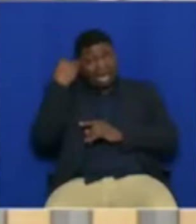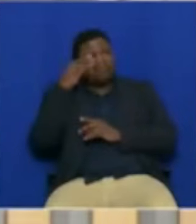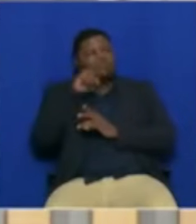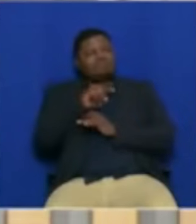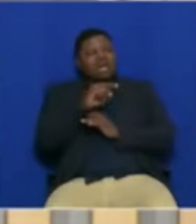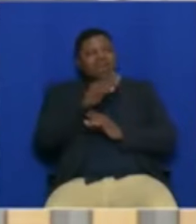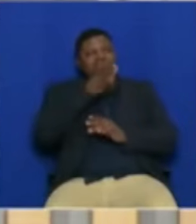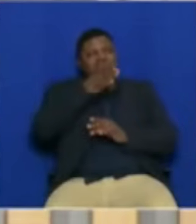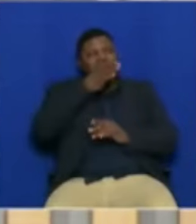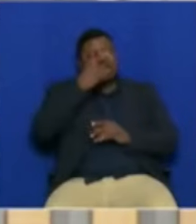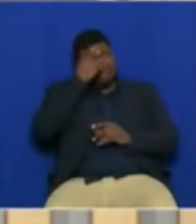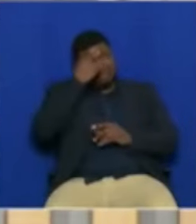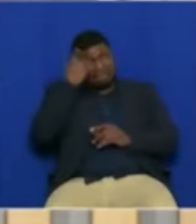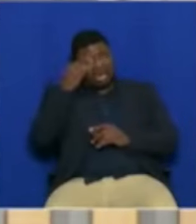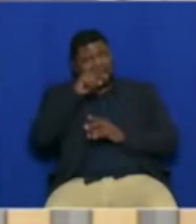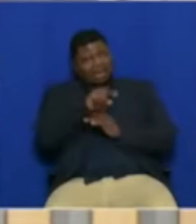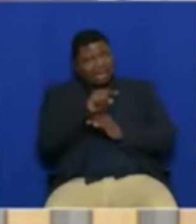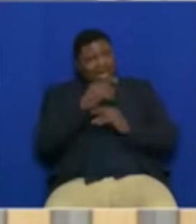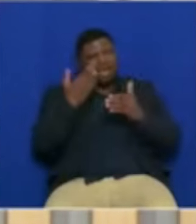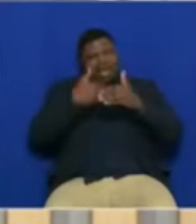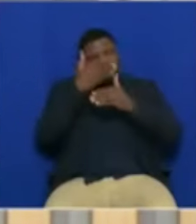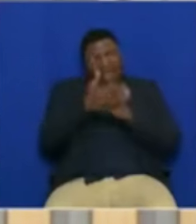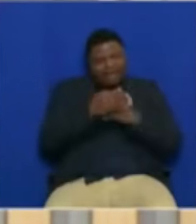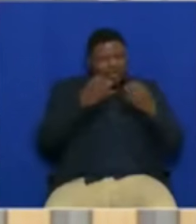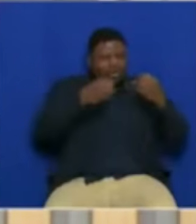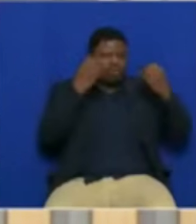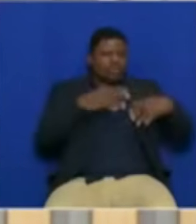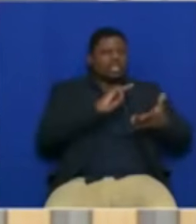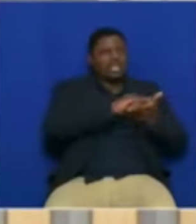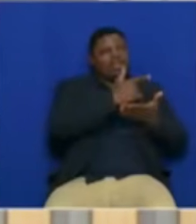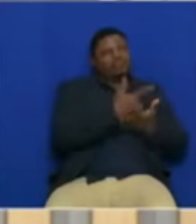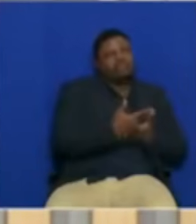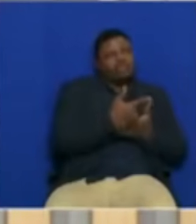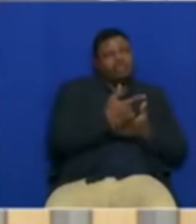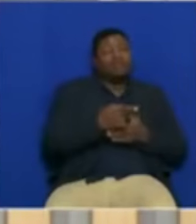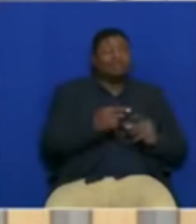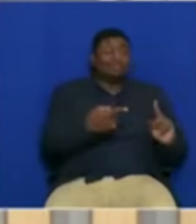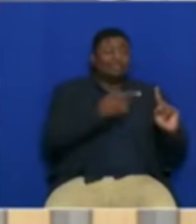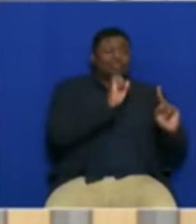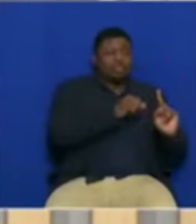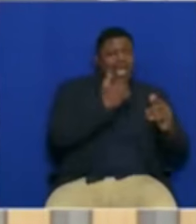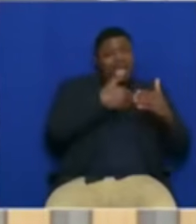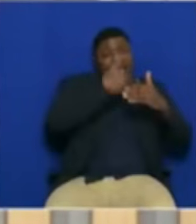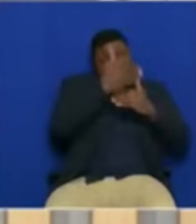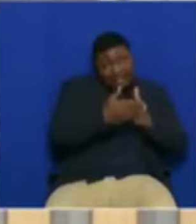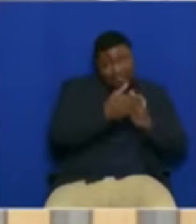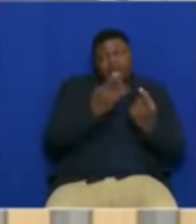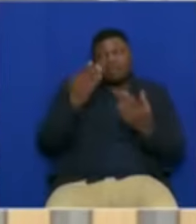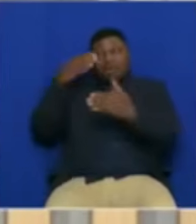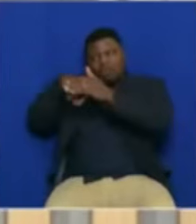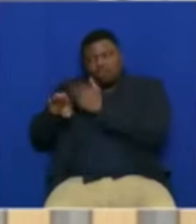Lushaba says he went to the hospital for examination. That